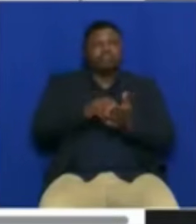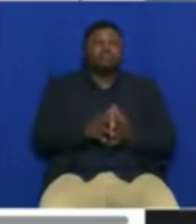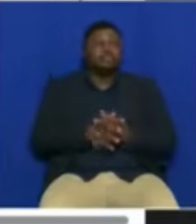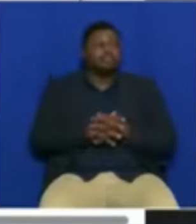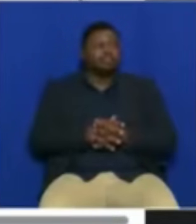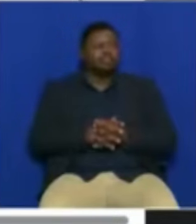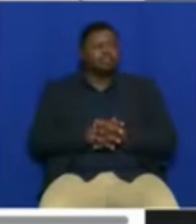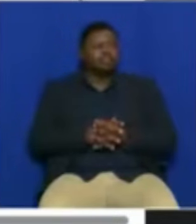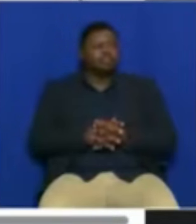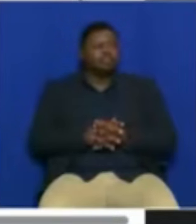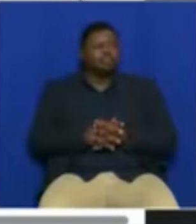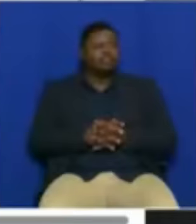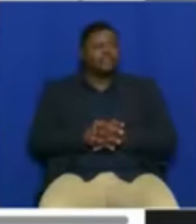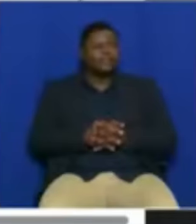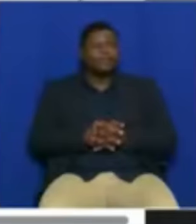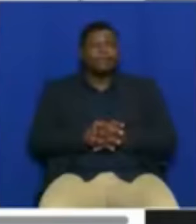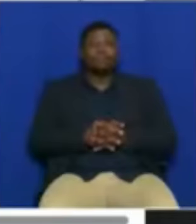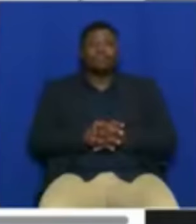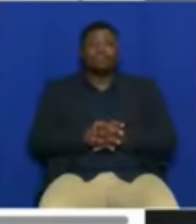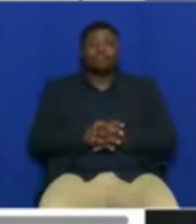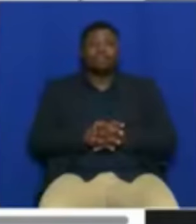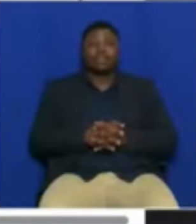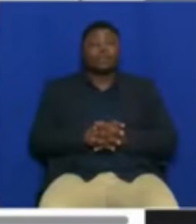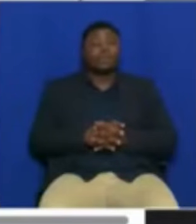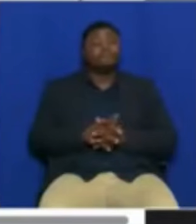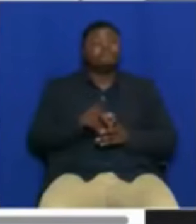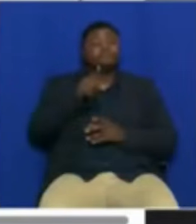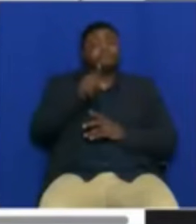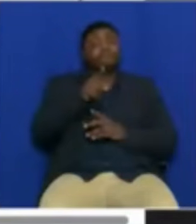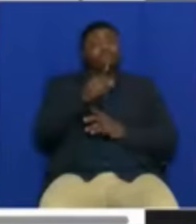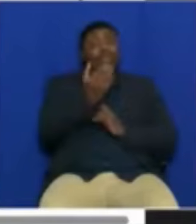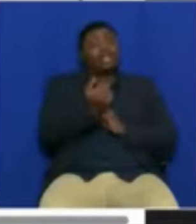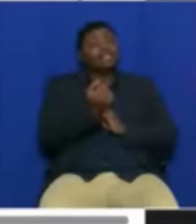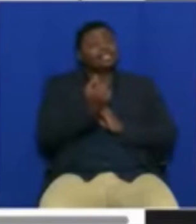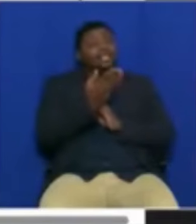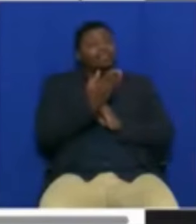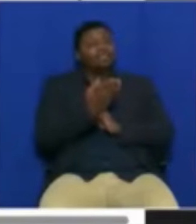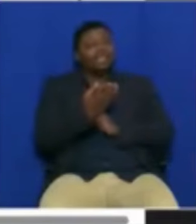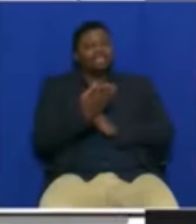And on this particular now summons, if we go to page 1083,